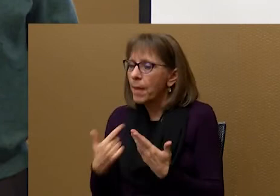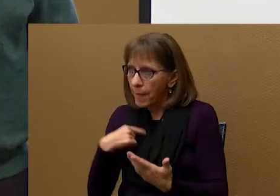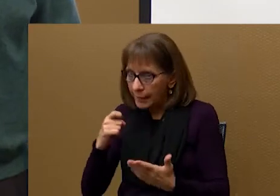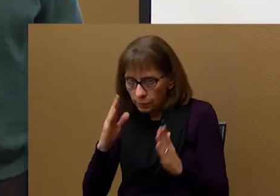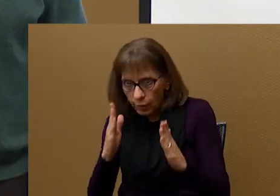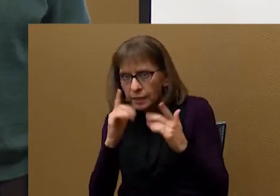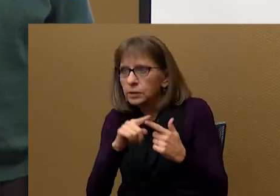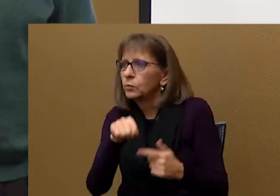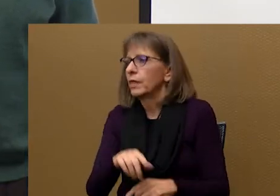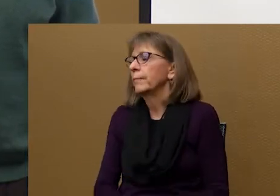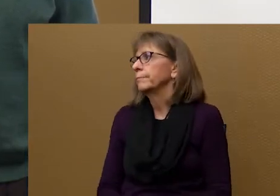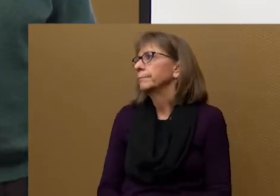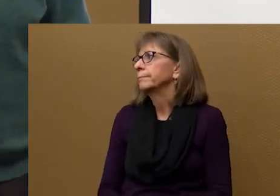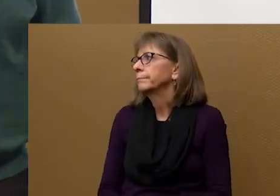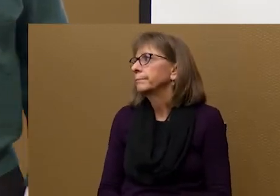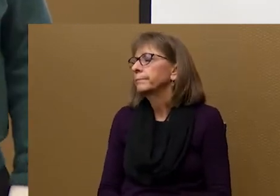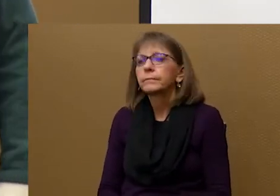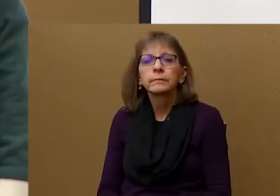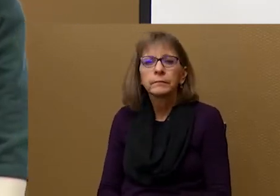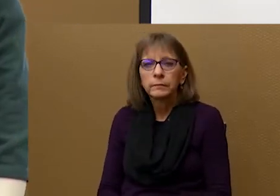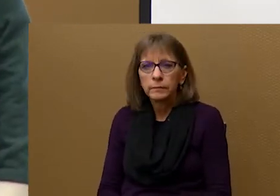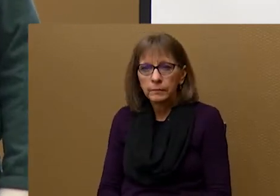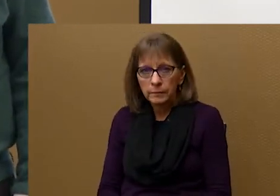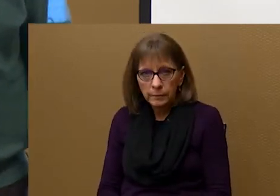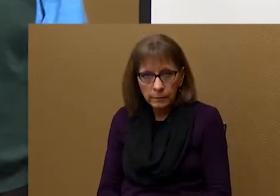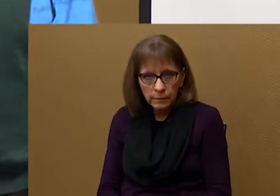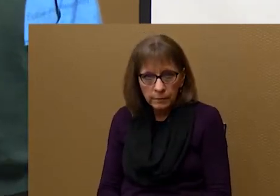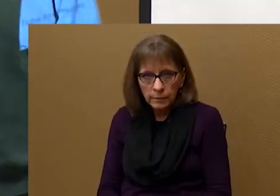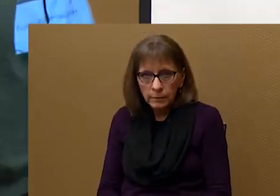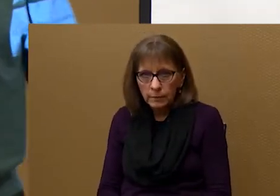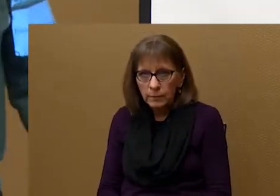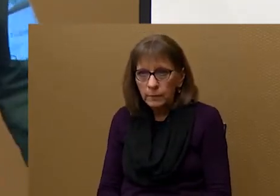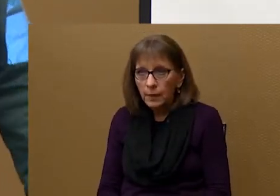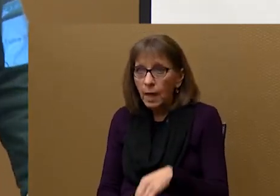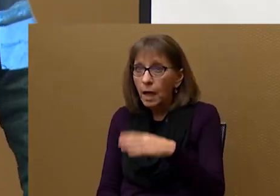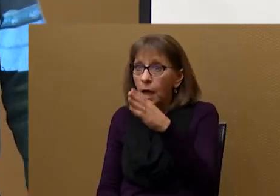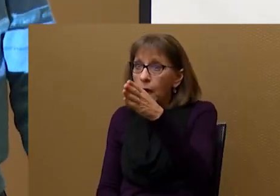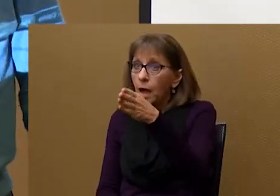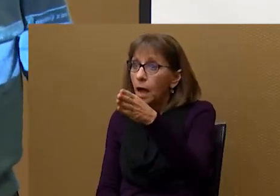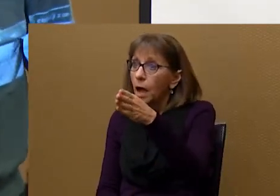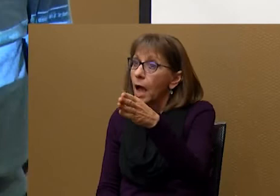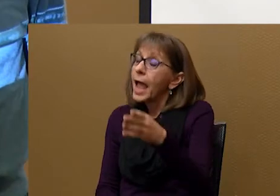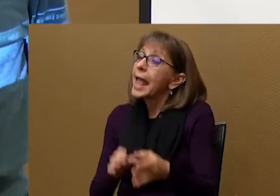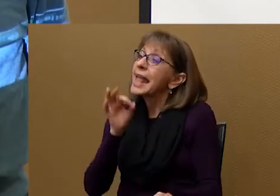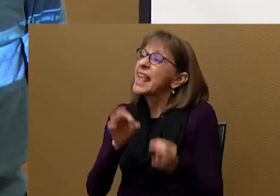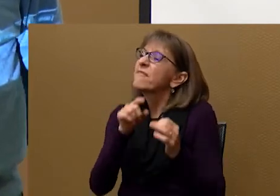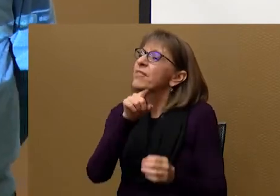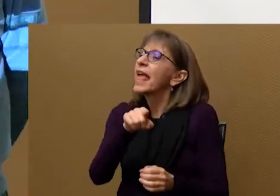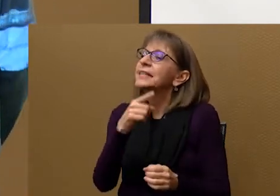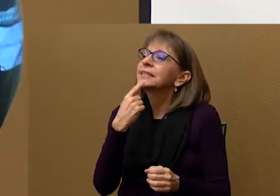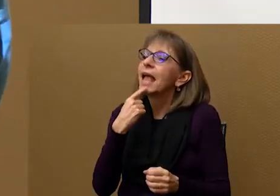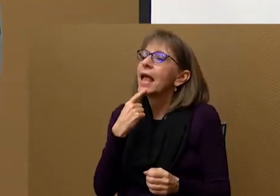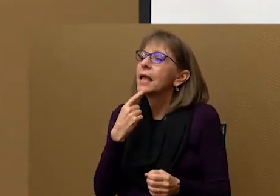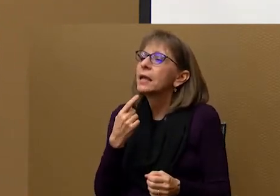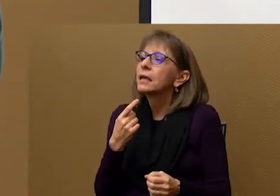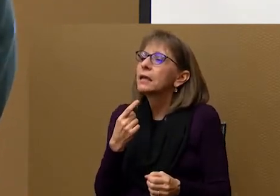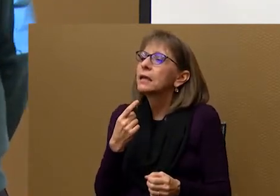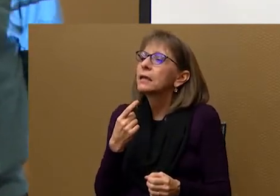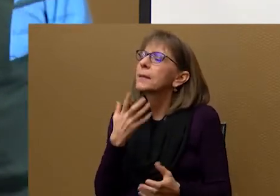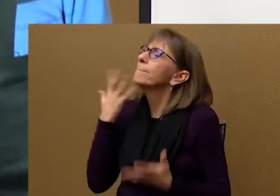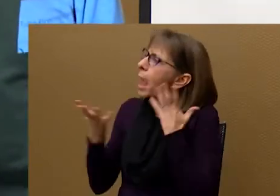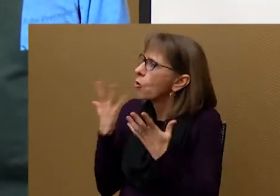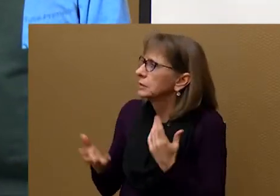listen to them. You let it go just because they embarrassing? What's that? The reason is